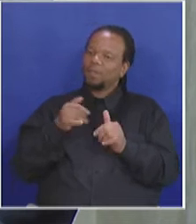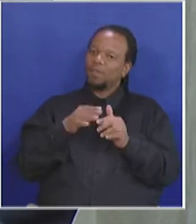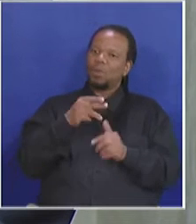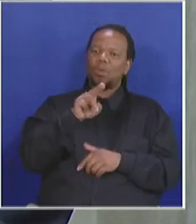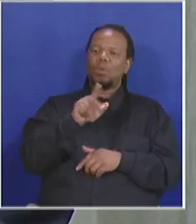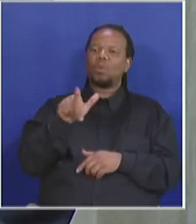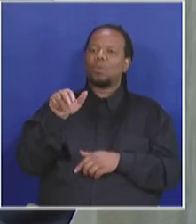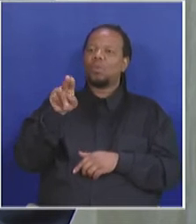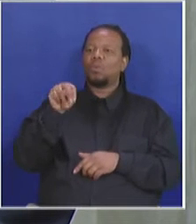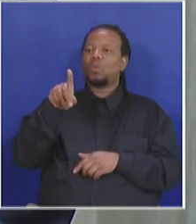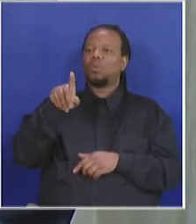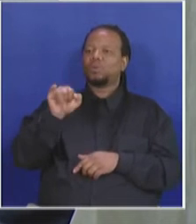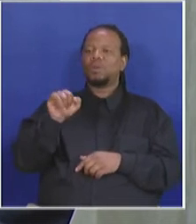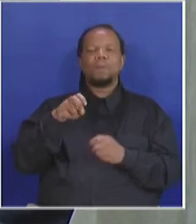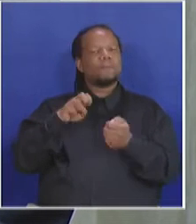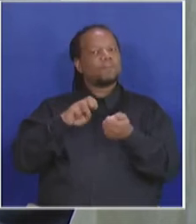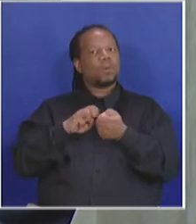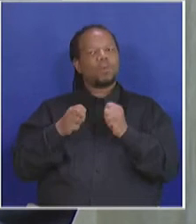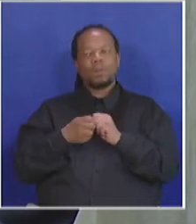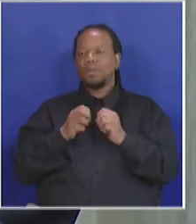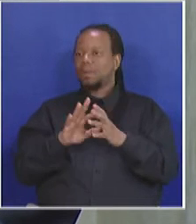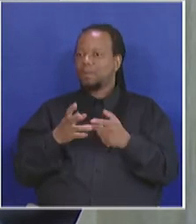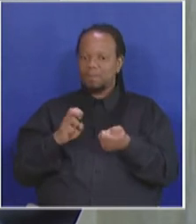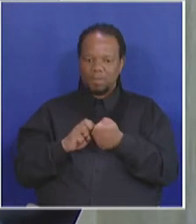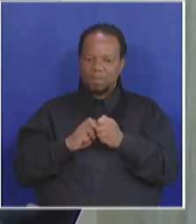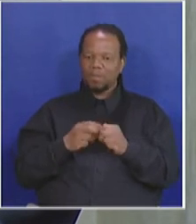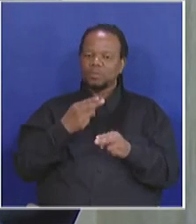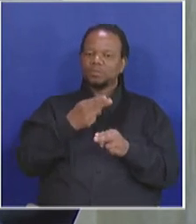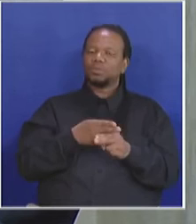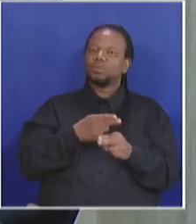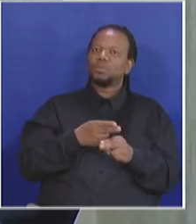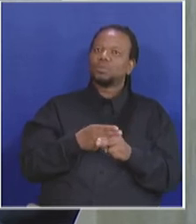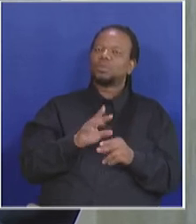town because of sanitation incapacitation. This is a matter that needs the